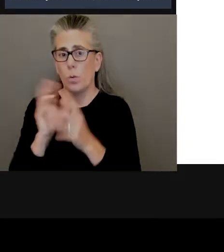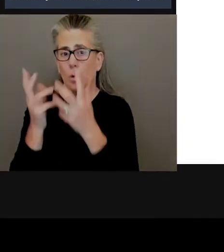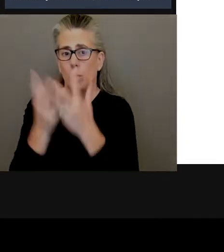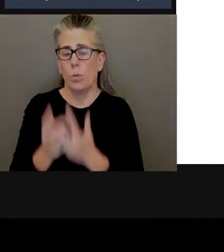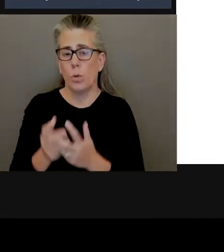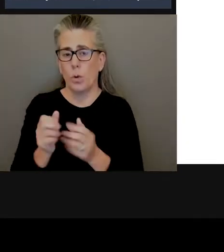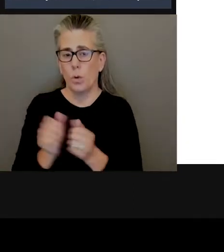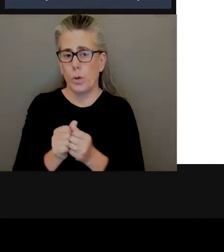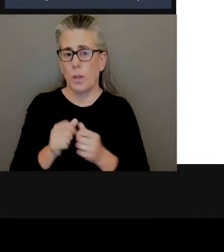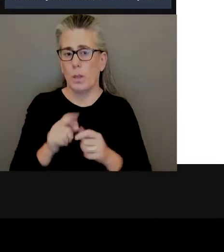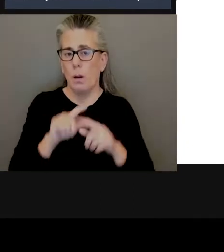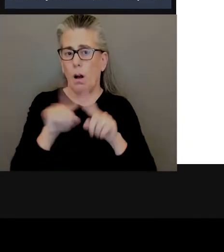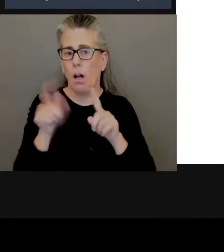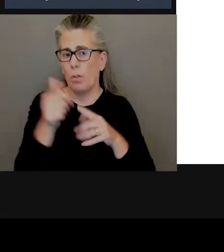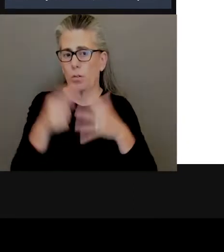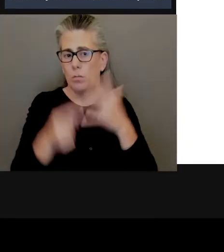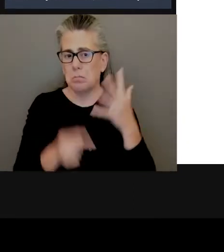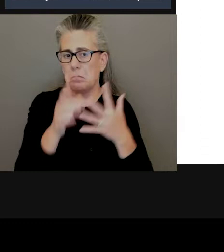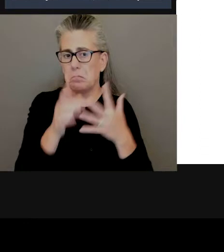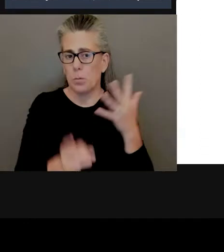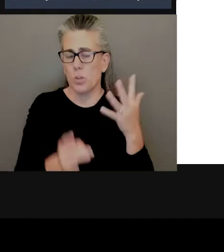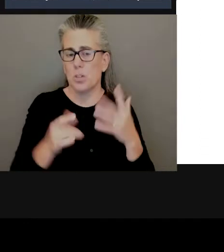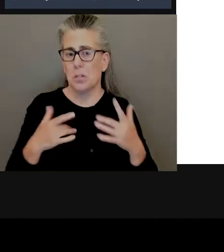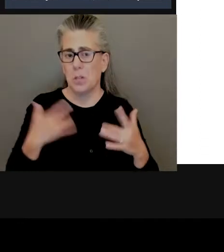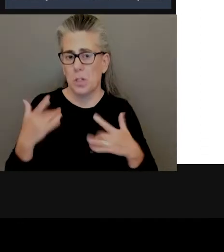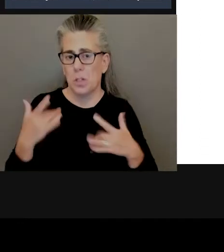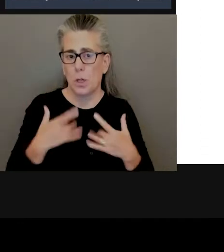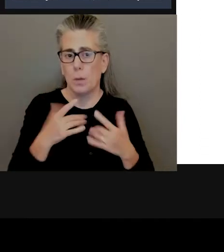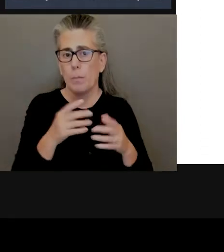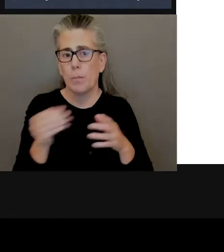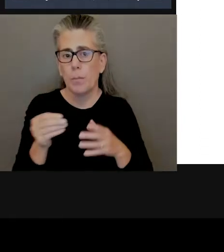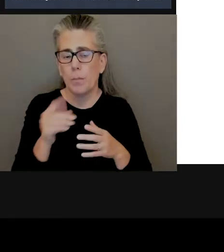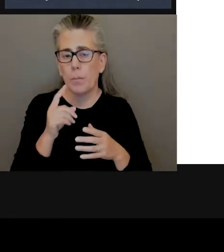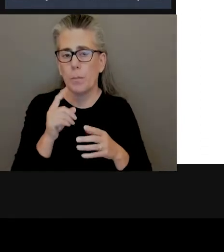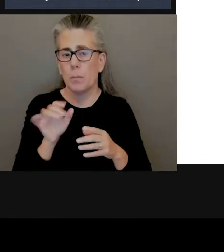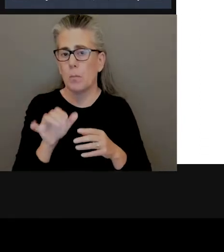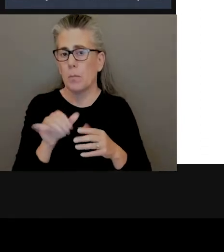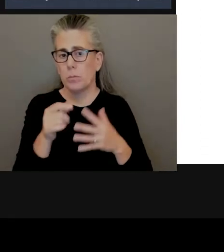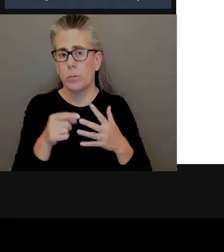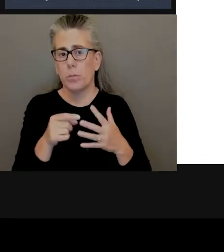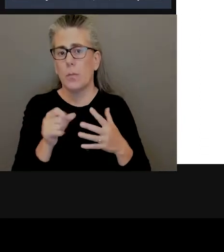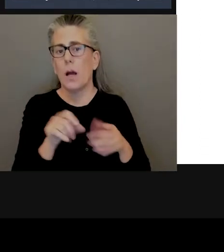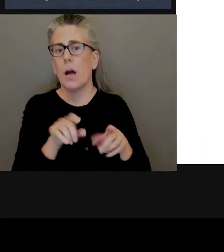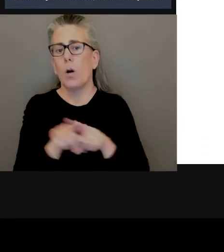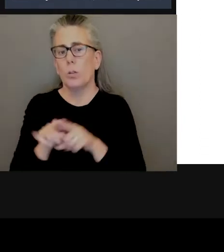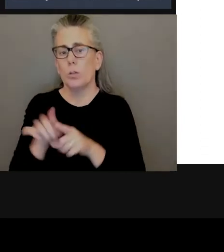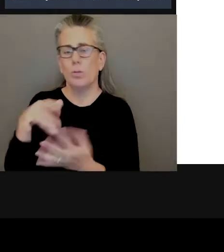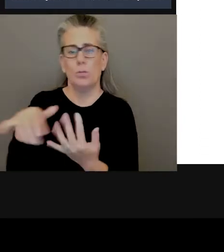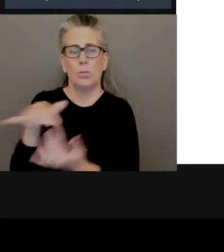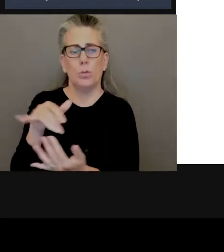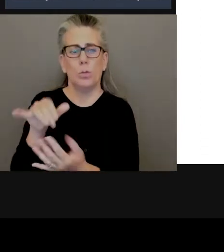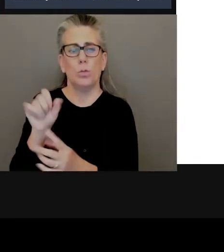like the ones which support SAML and OpenID Connect, and also social identity providers like